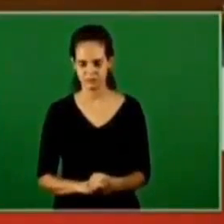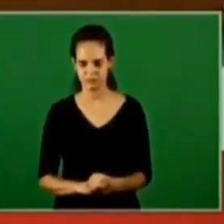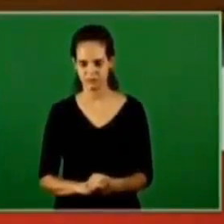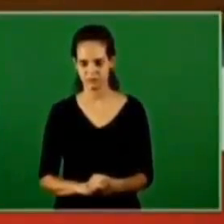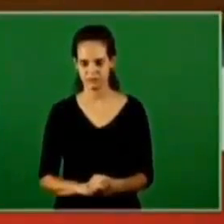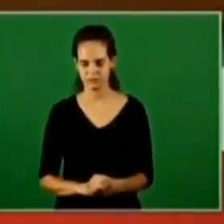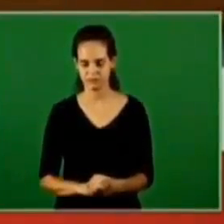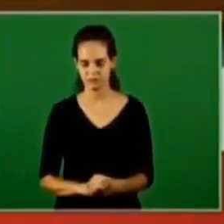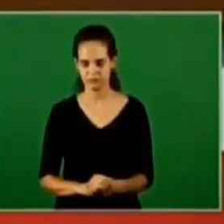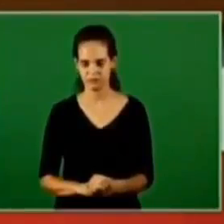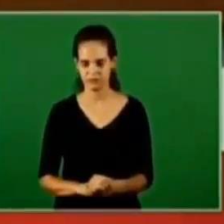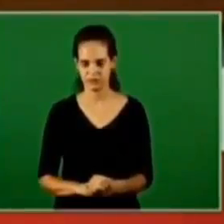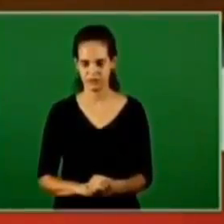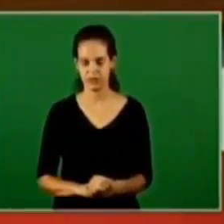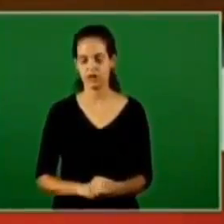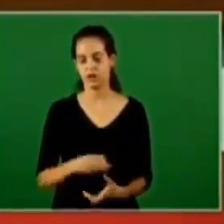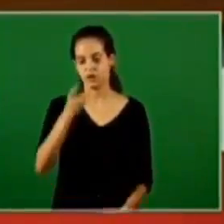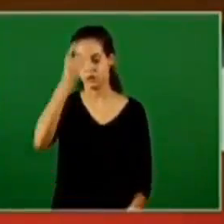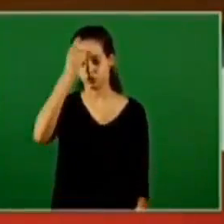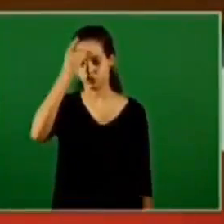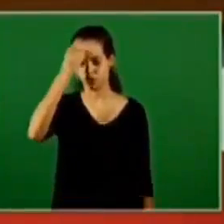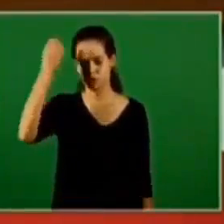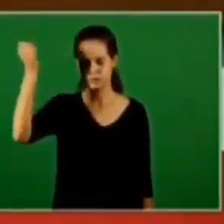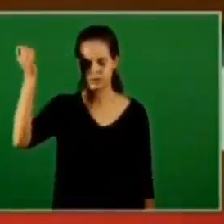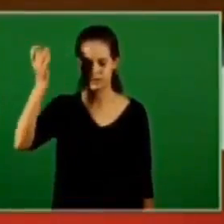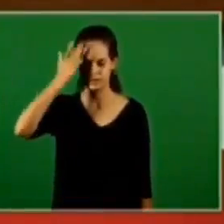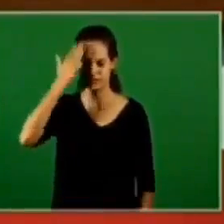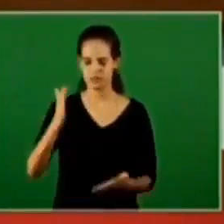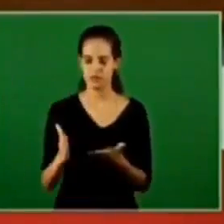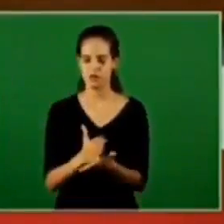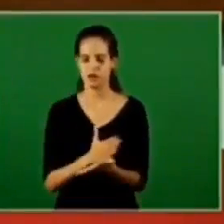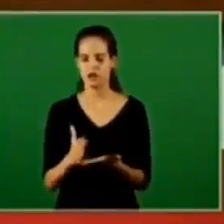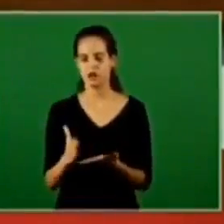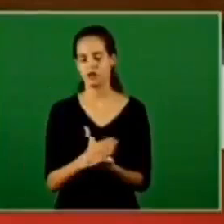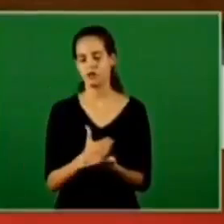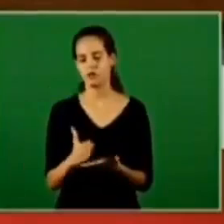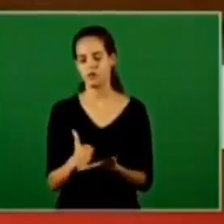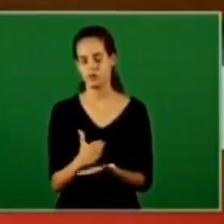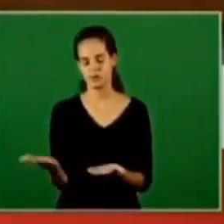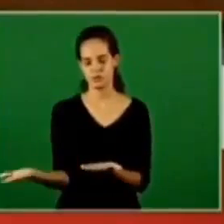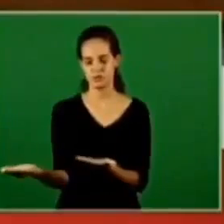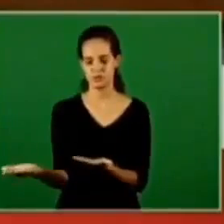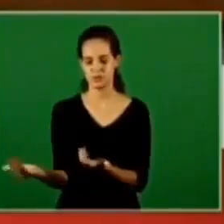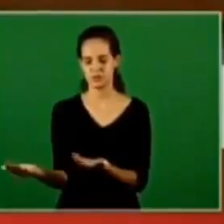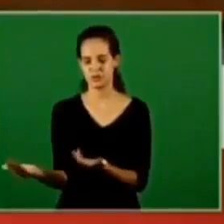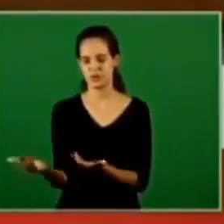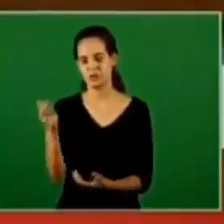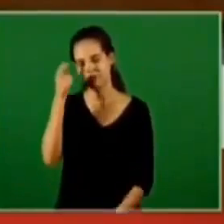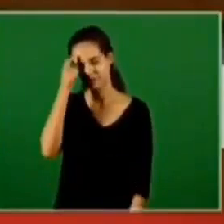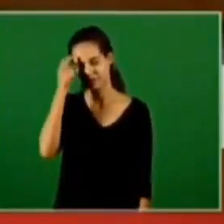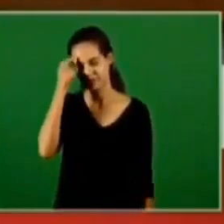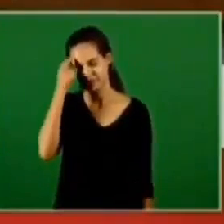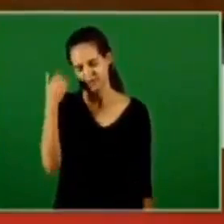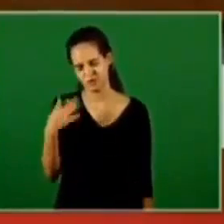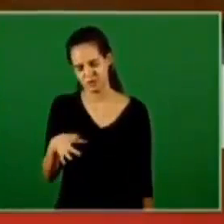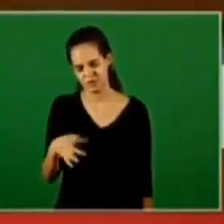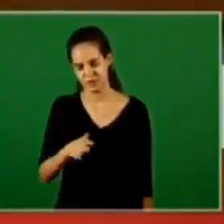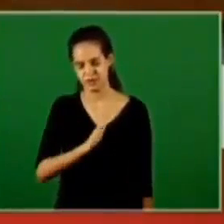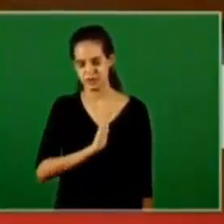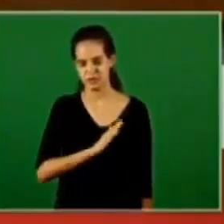My brother, the Lord has given a revelation. There are a few youth that are sick, mind,